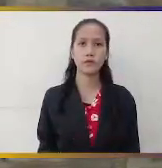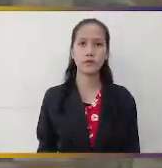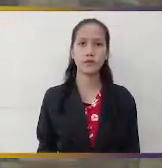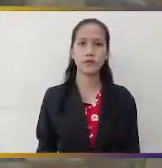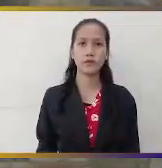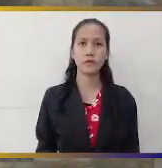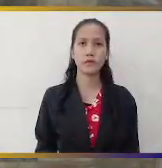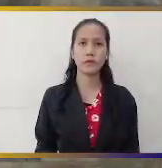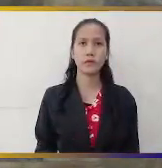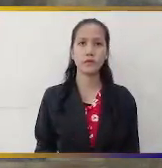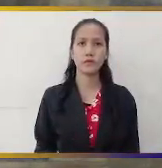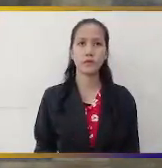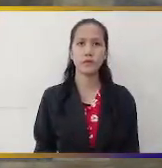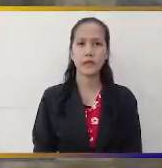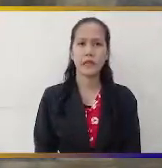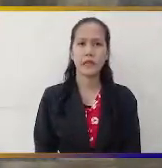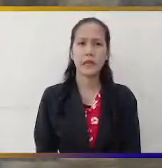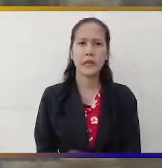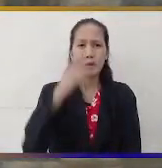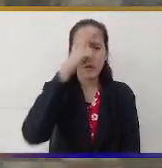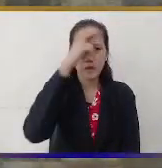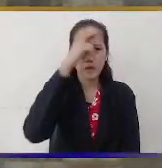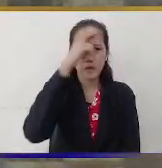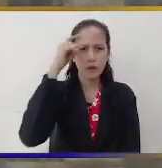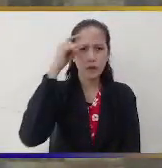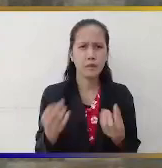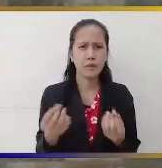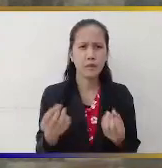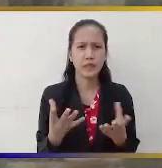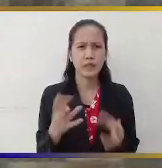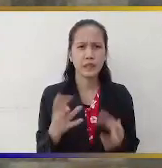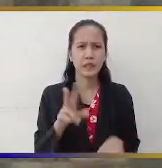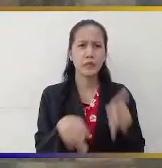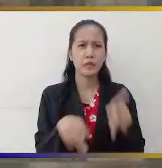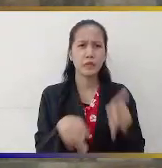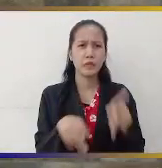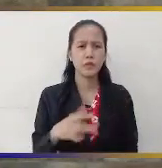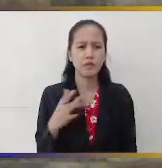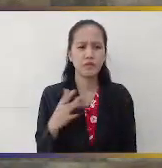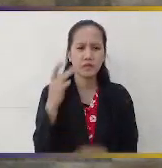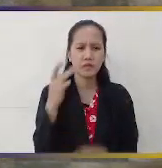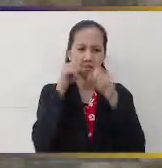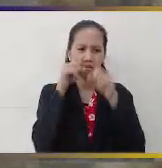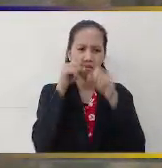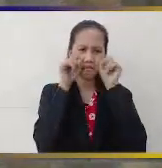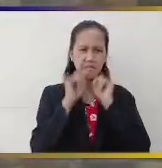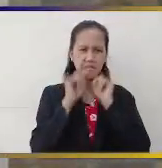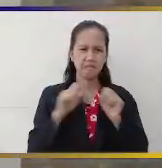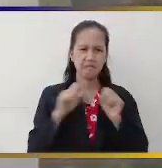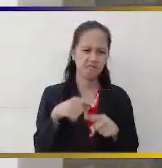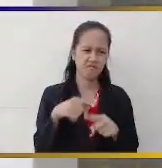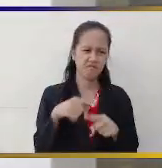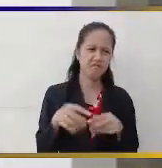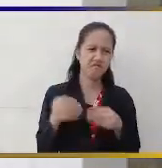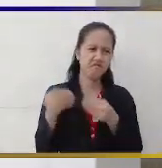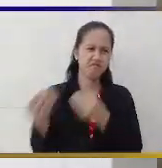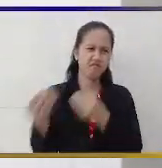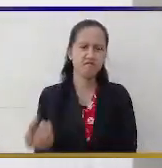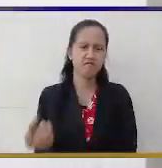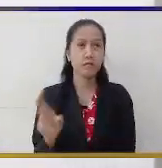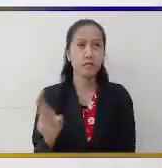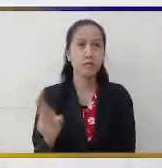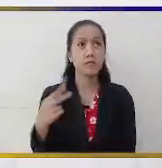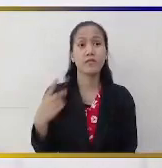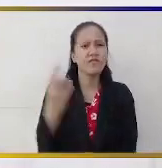because you feel like you better or the pastor will bother you from guilt or regret.